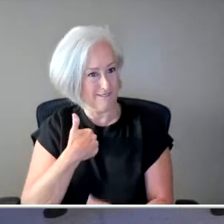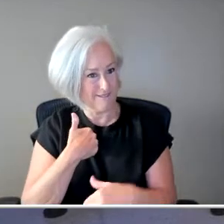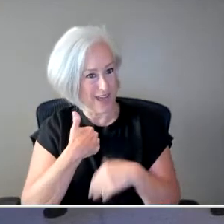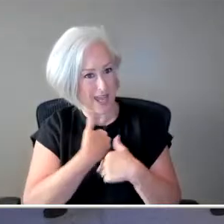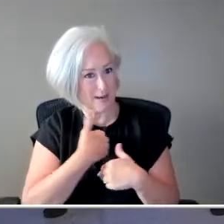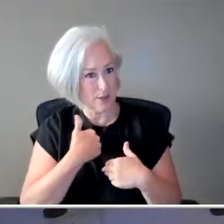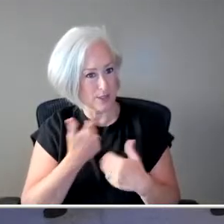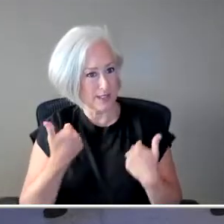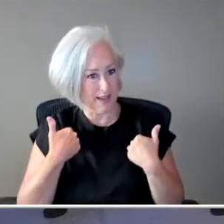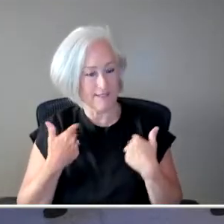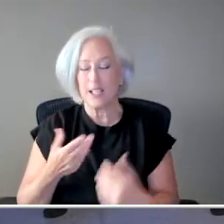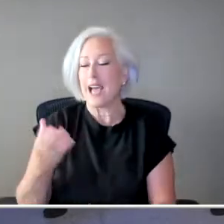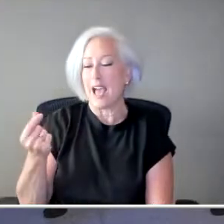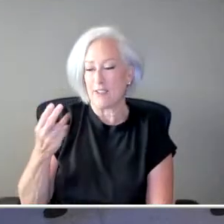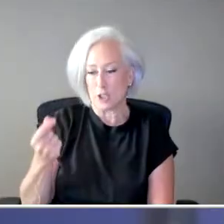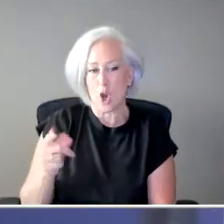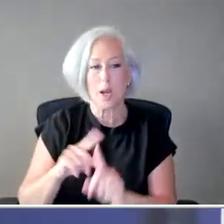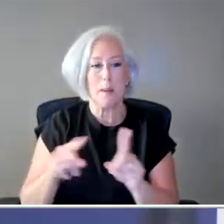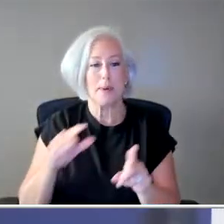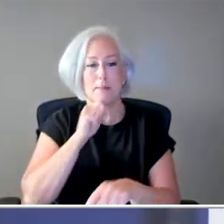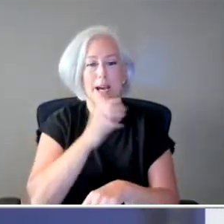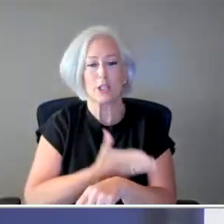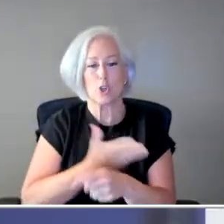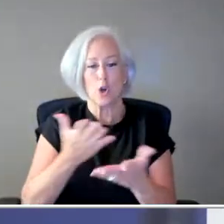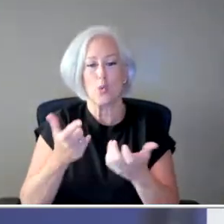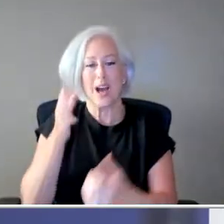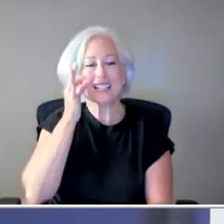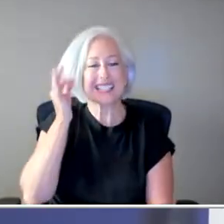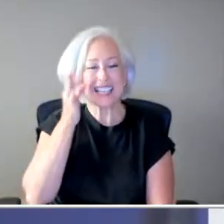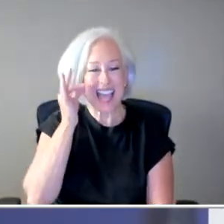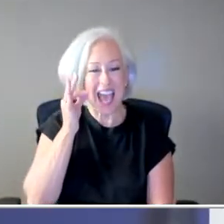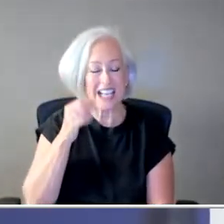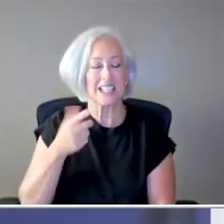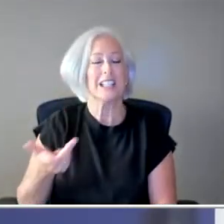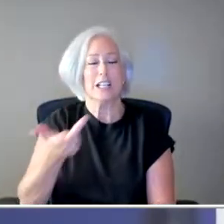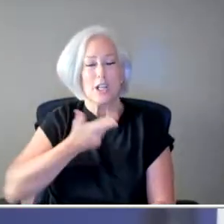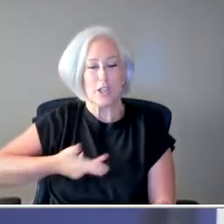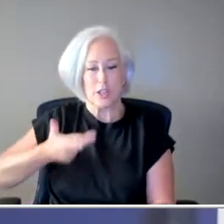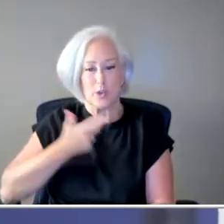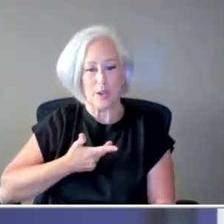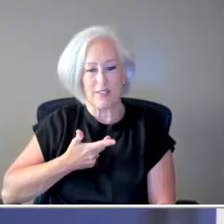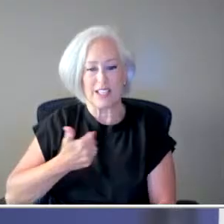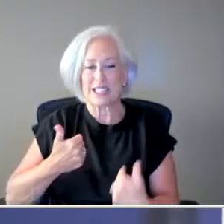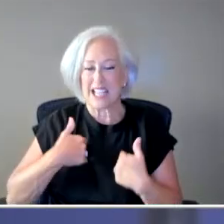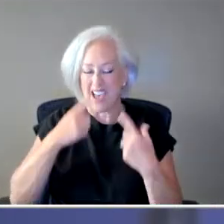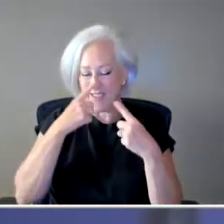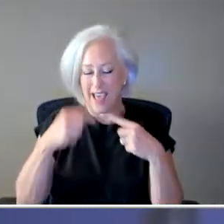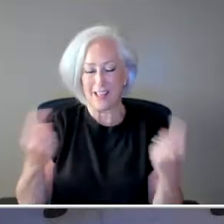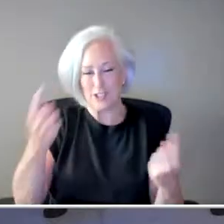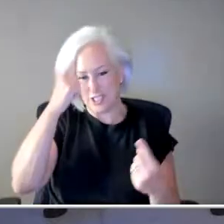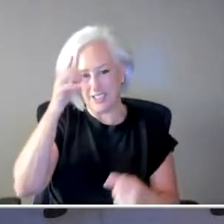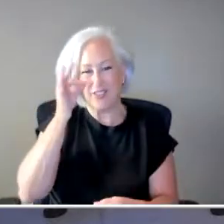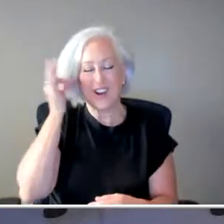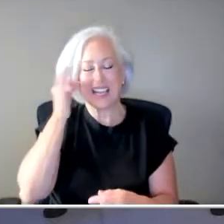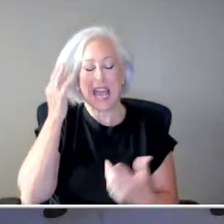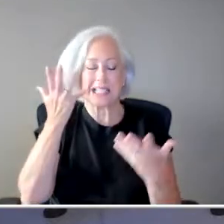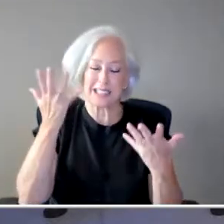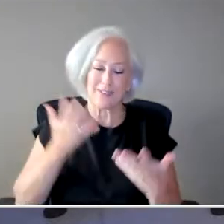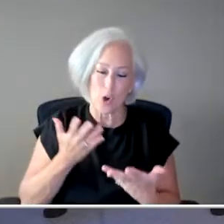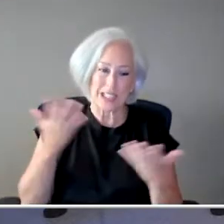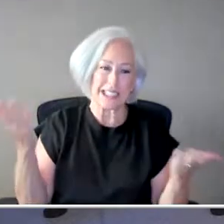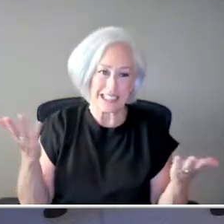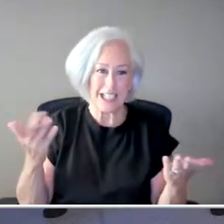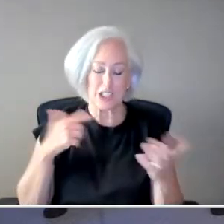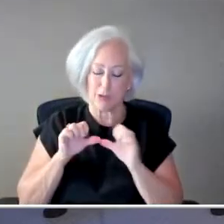although my daughter wants a cat. All the other 3 of us in the house are allergic. So, yeah, me too. But don't you feel much more resilient? We're just going to stick with the